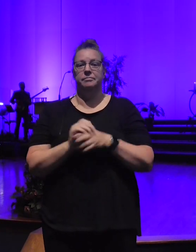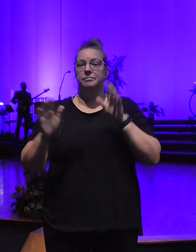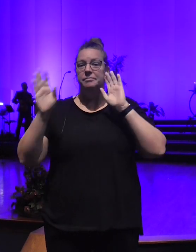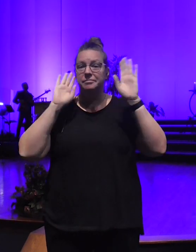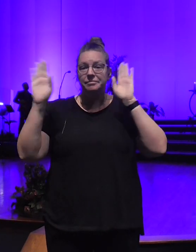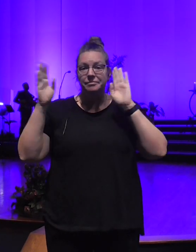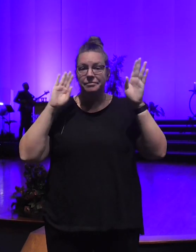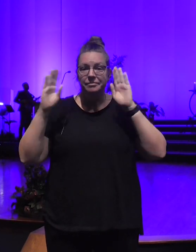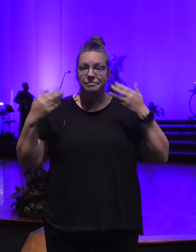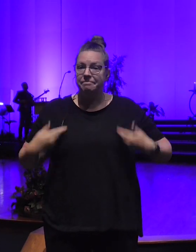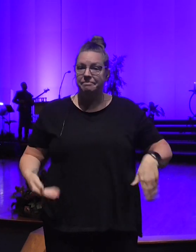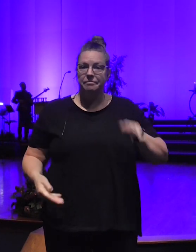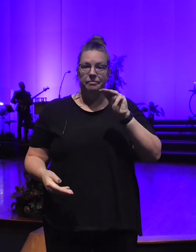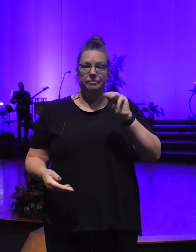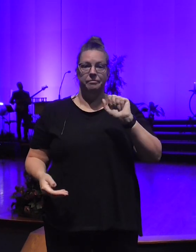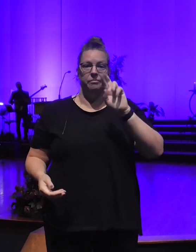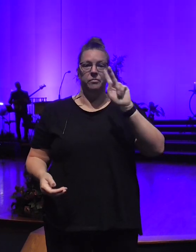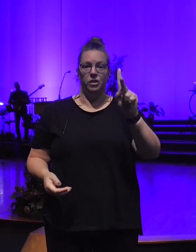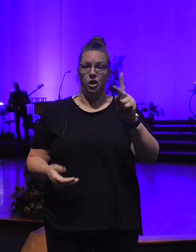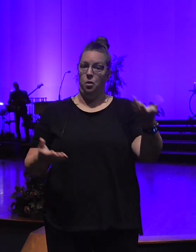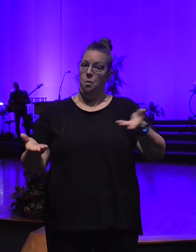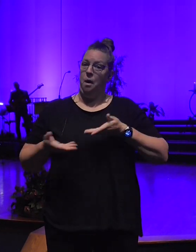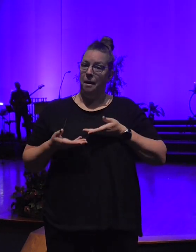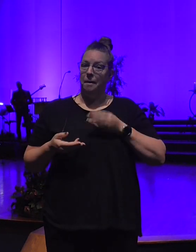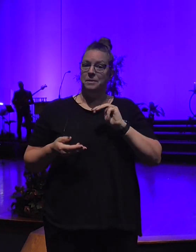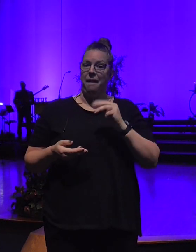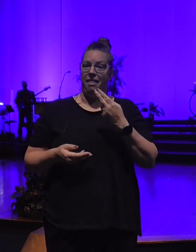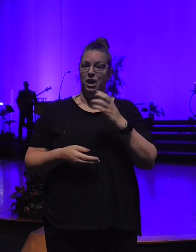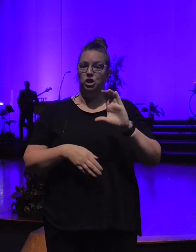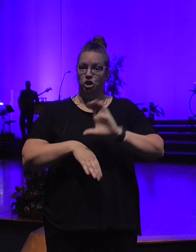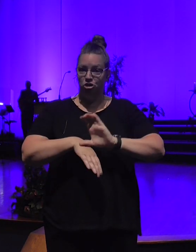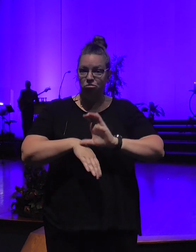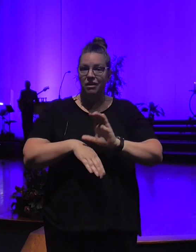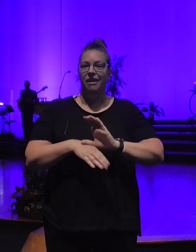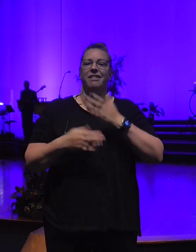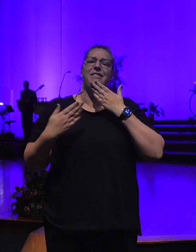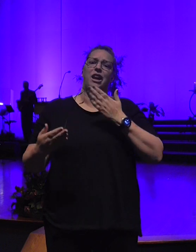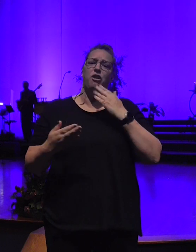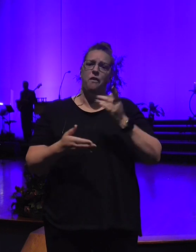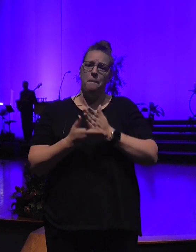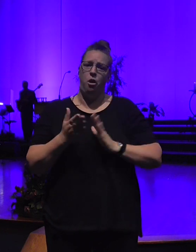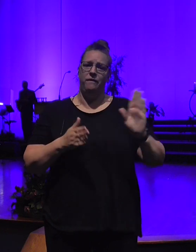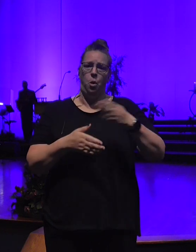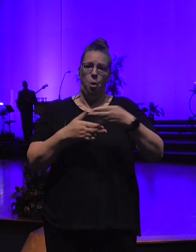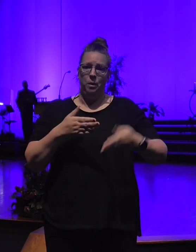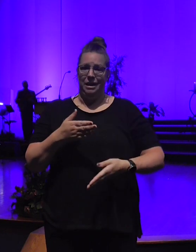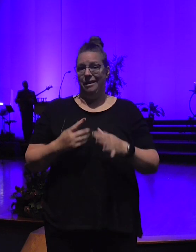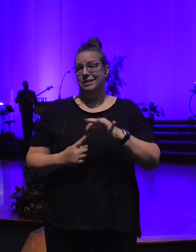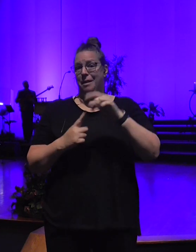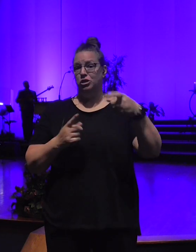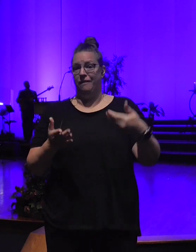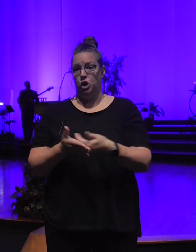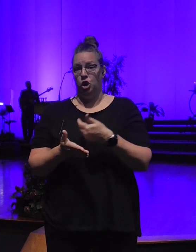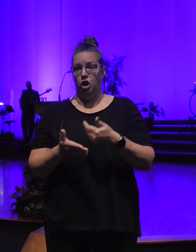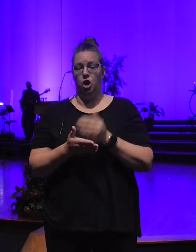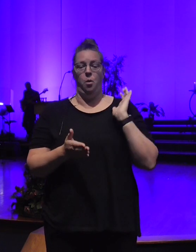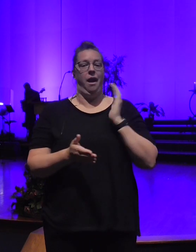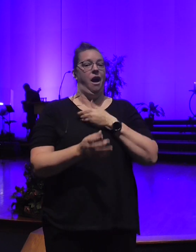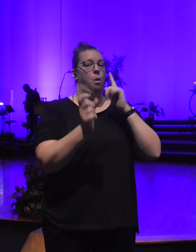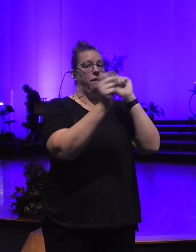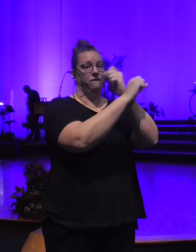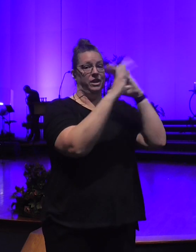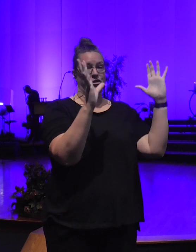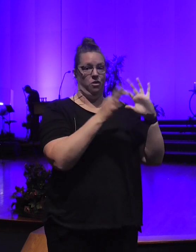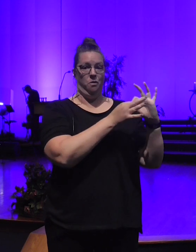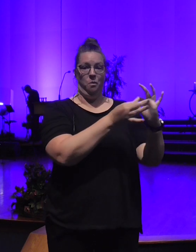Hey everybody, my name's Mark. Welcome to Mile High Church. Thanks for spending a part of your weekend with us, especially if you're new. Our vision,